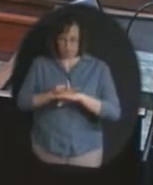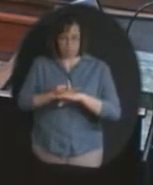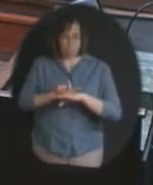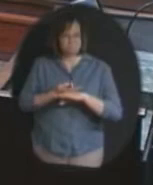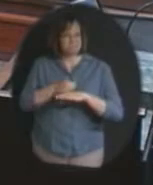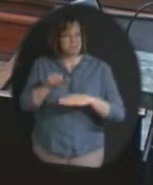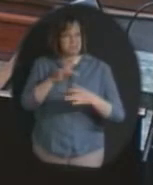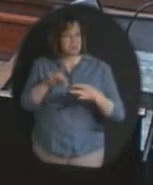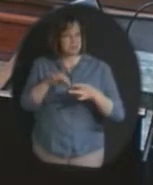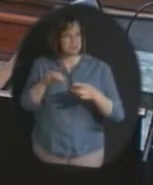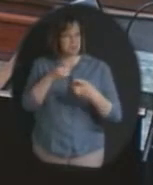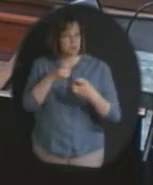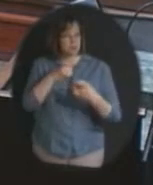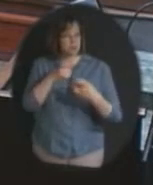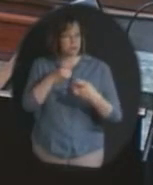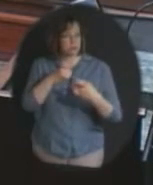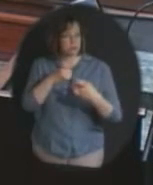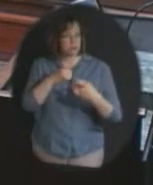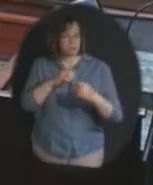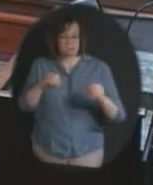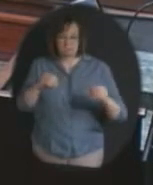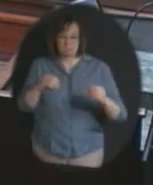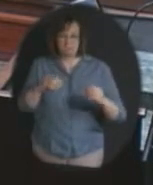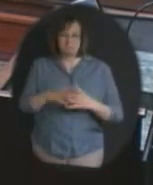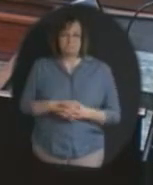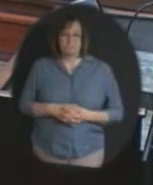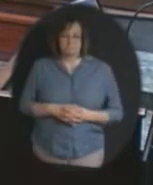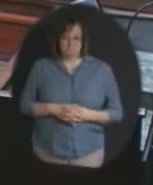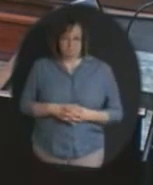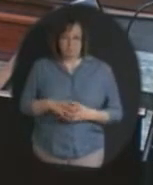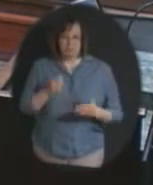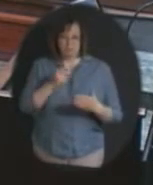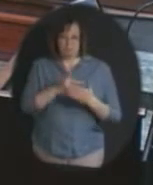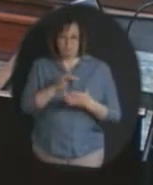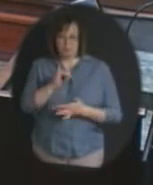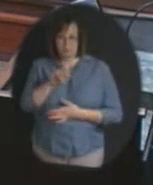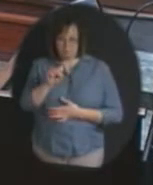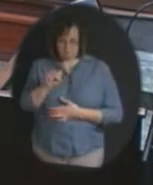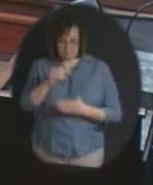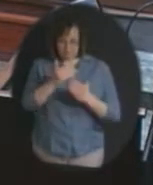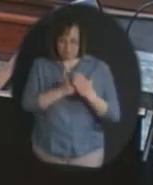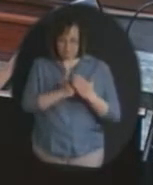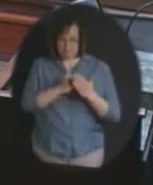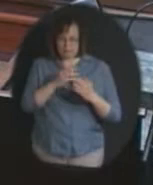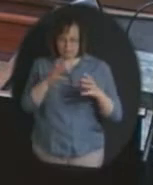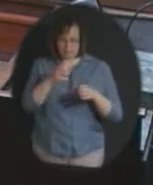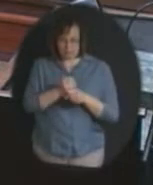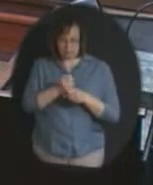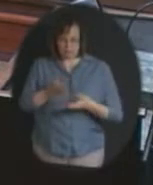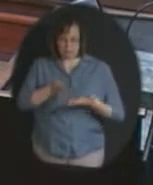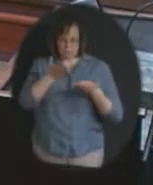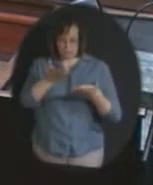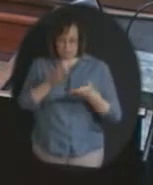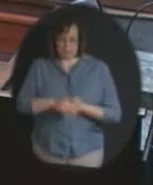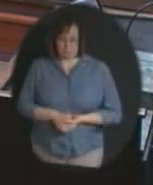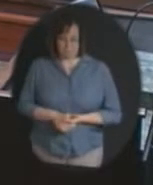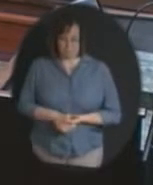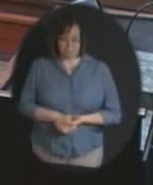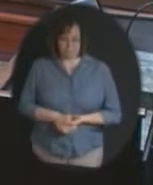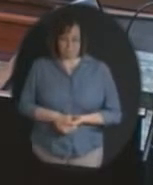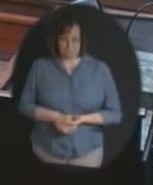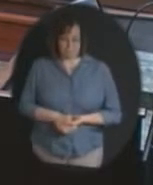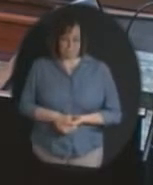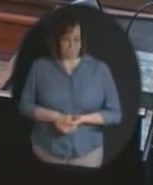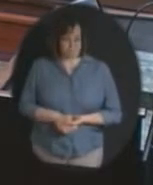Comments or questions? Then a motion? I move to approve the bids listed in the bid summary as presented.